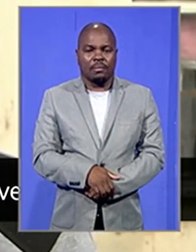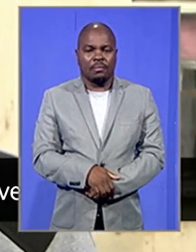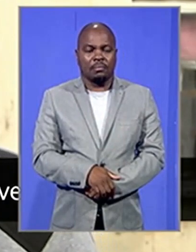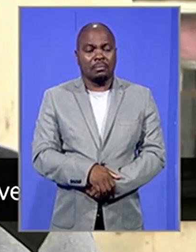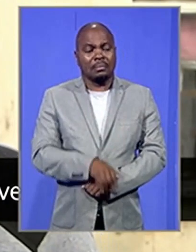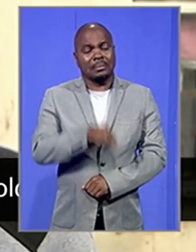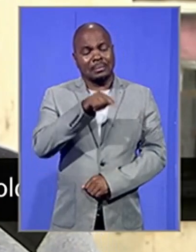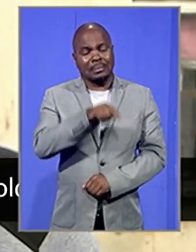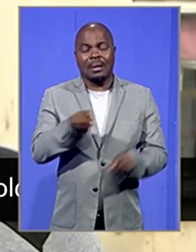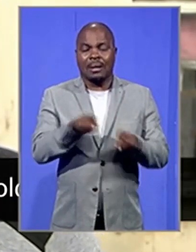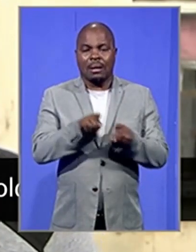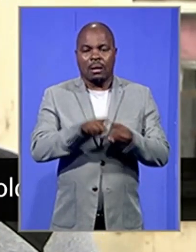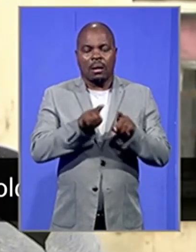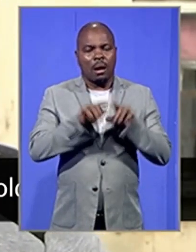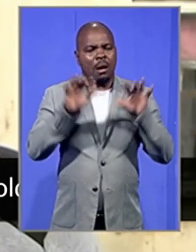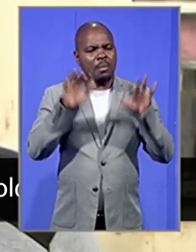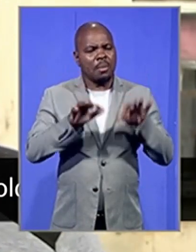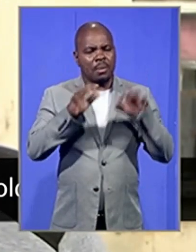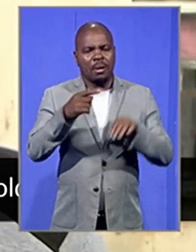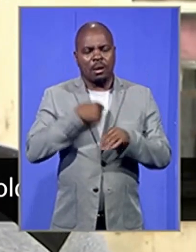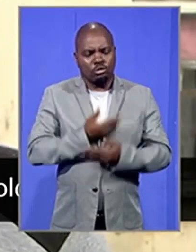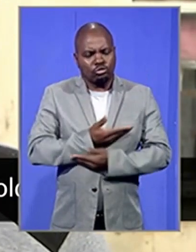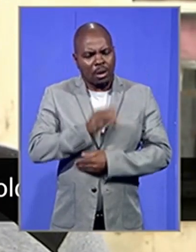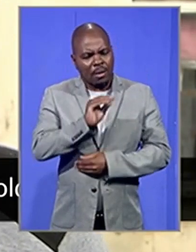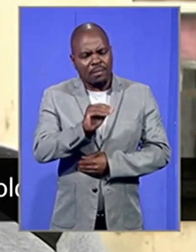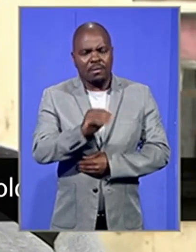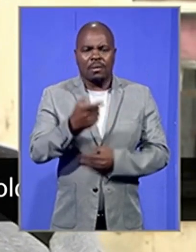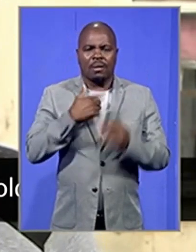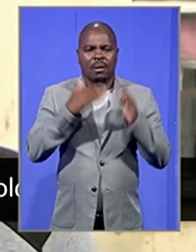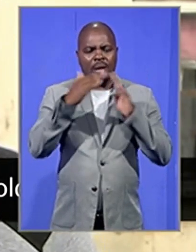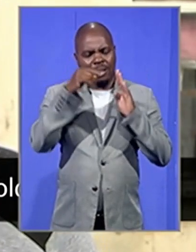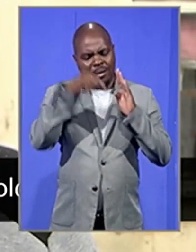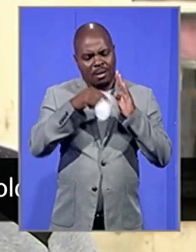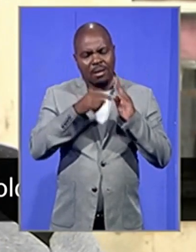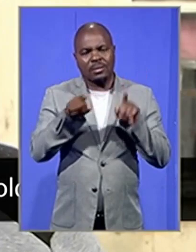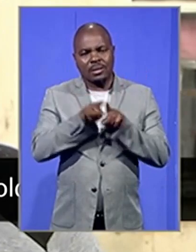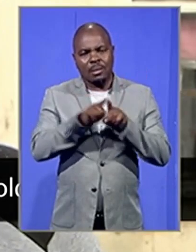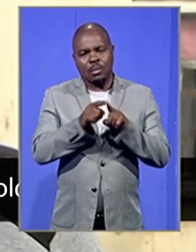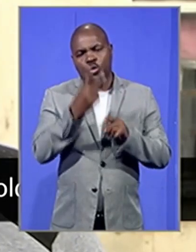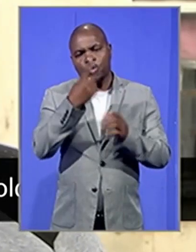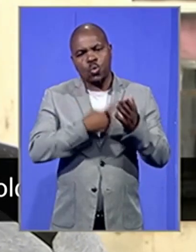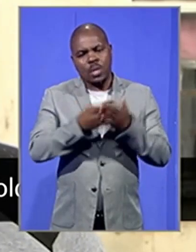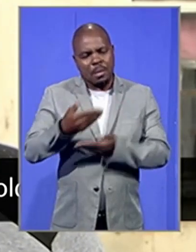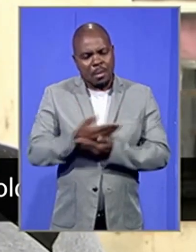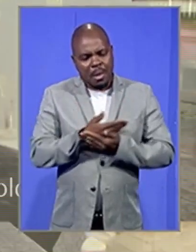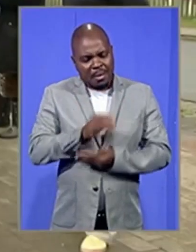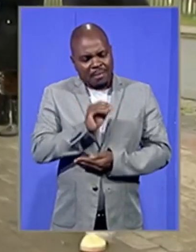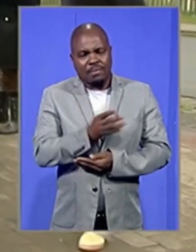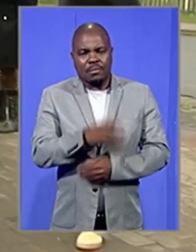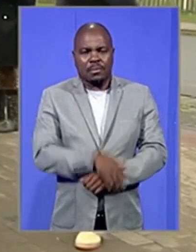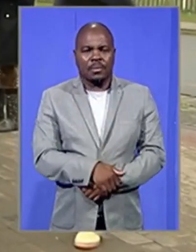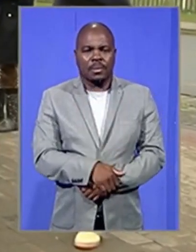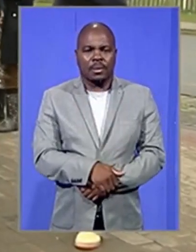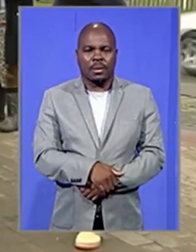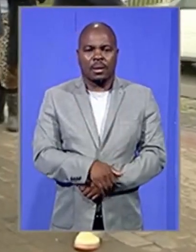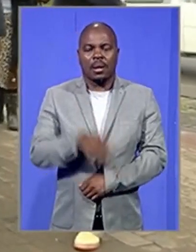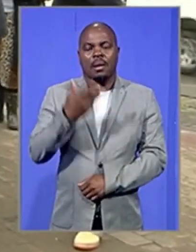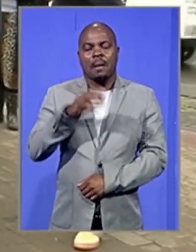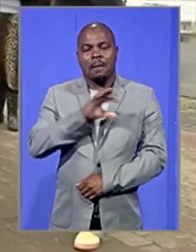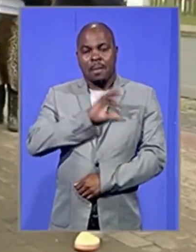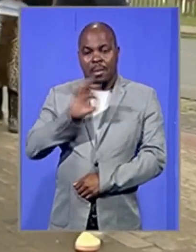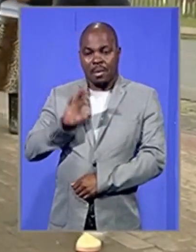umfula. Ngaleso sikhathi nginengane la ngaphakatheni nginencane khona nena 2 weeks efike nje. Tokololo ya komiti ya